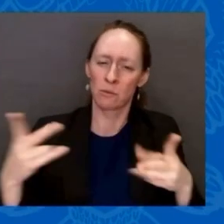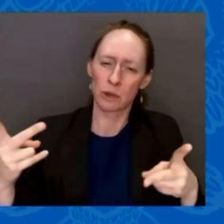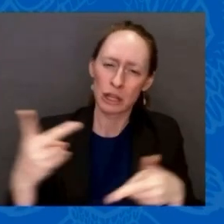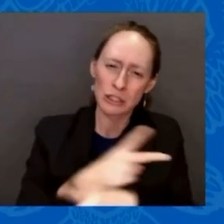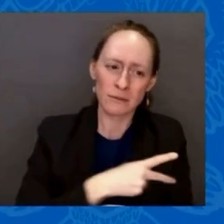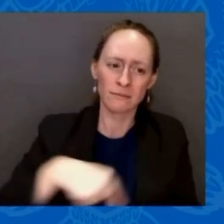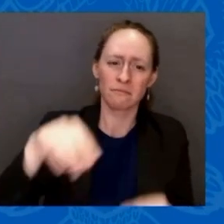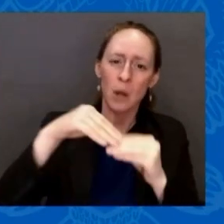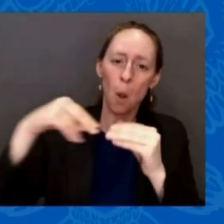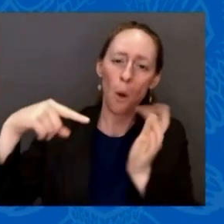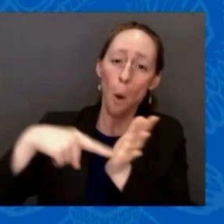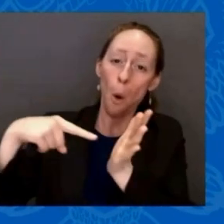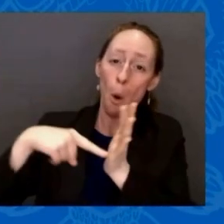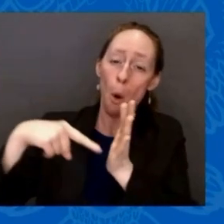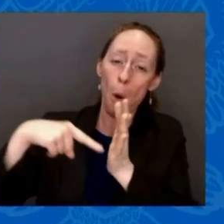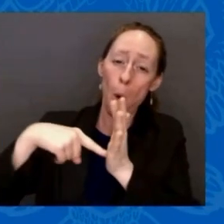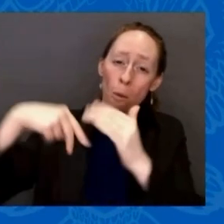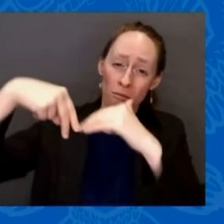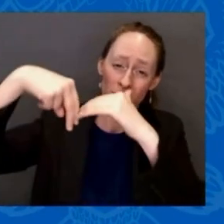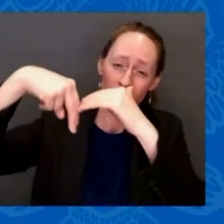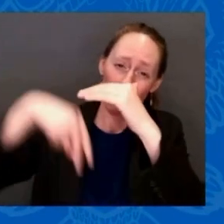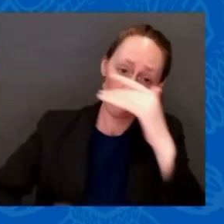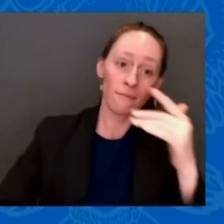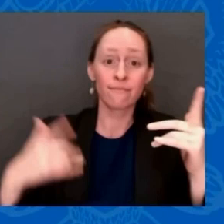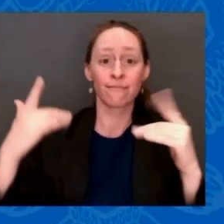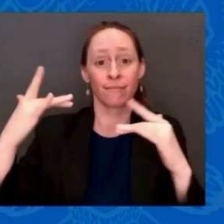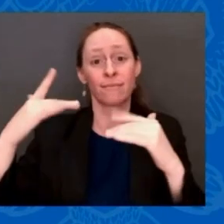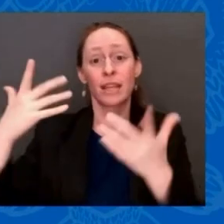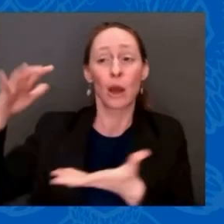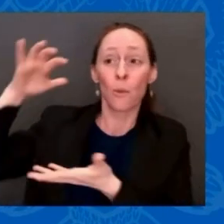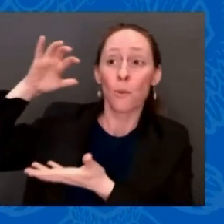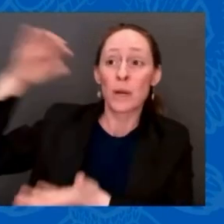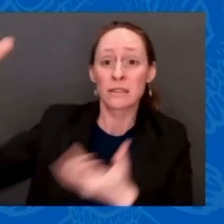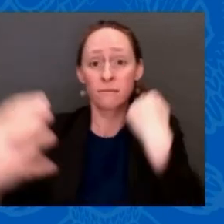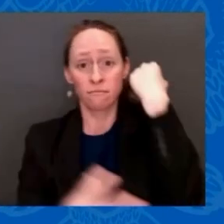stripped the dignity, pride, and hope out of communities,